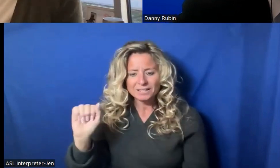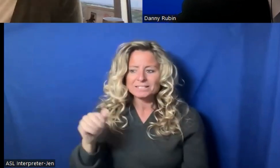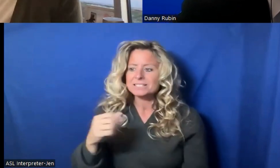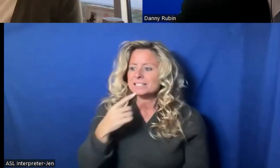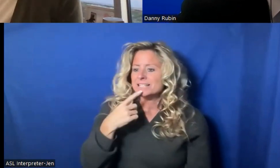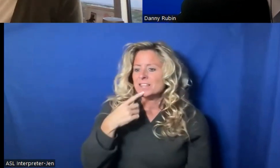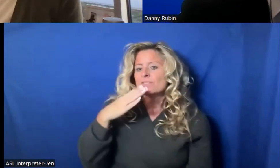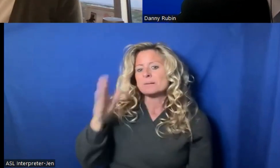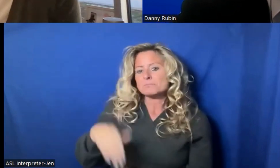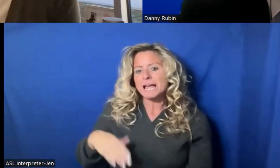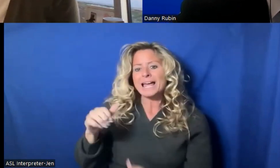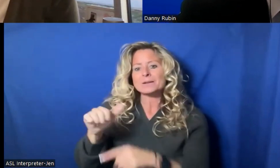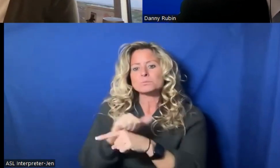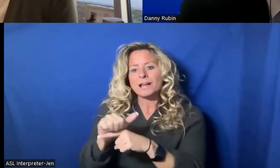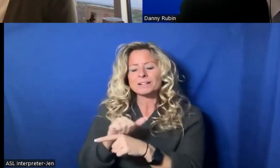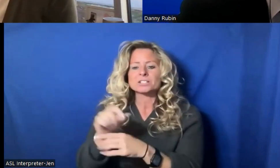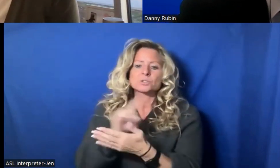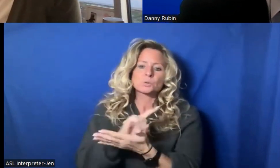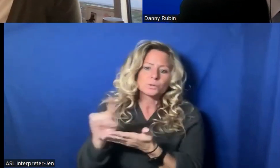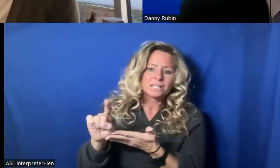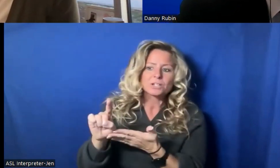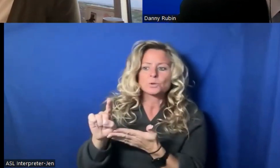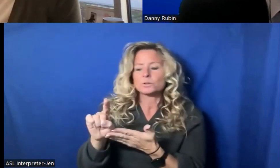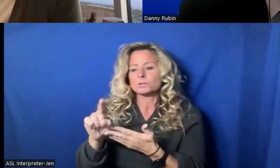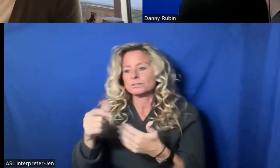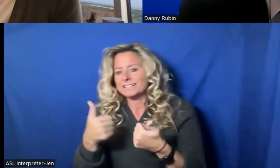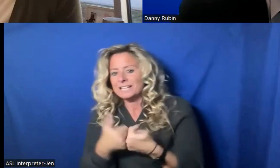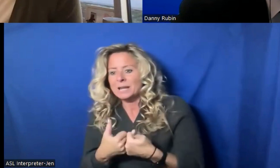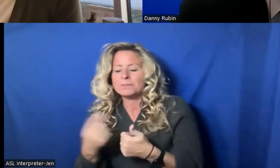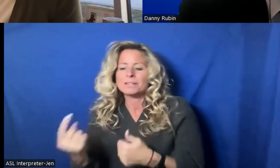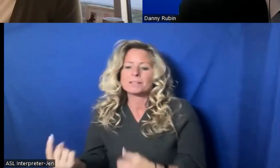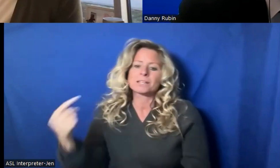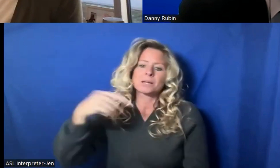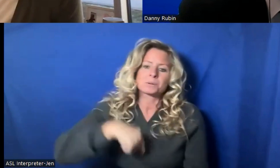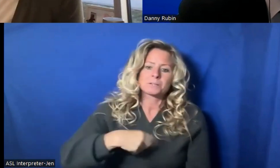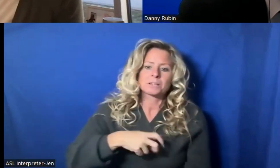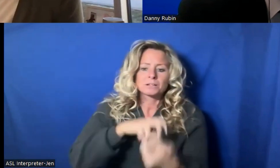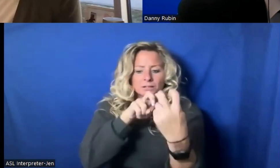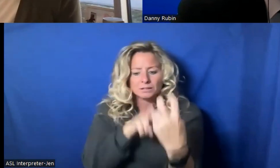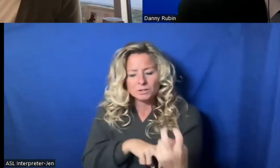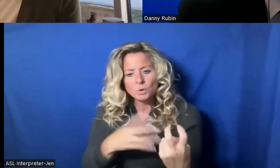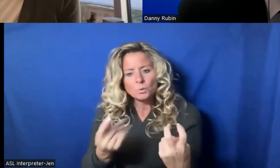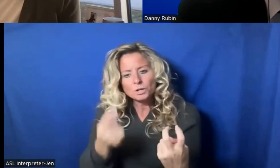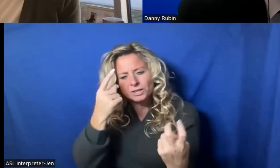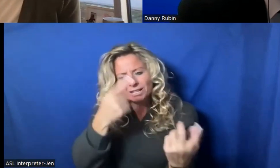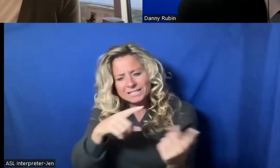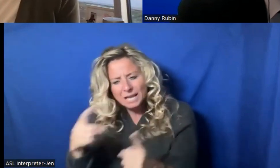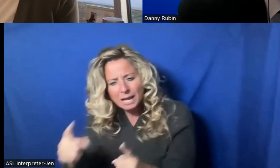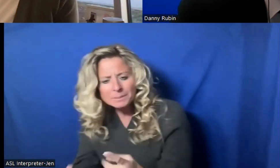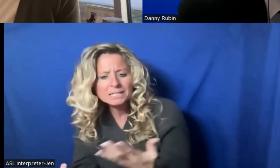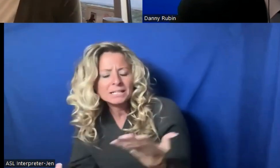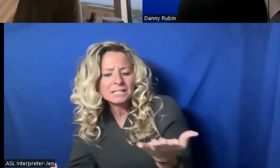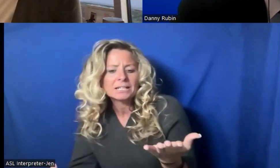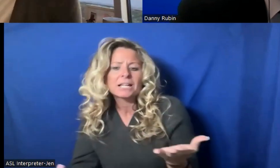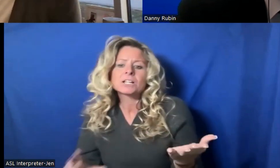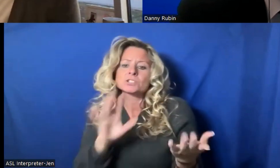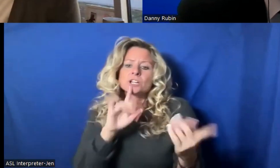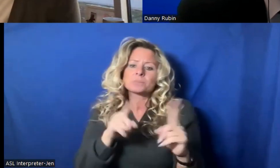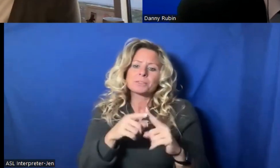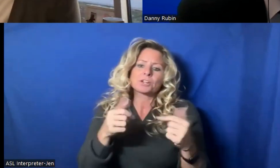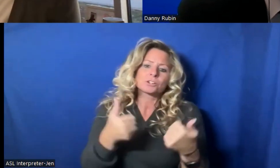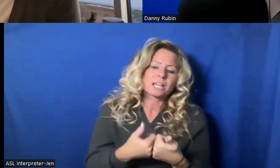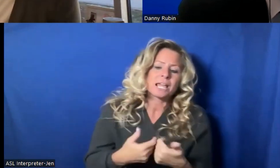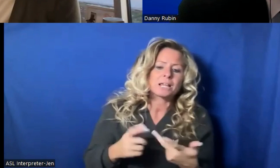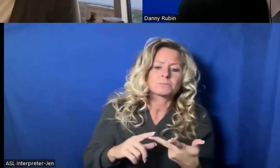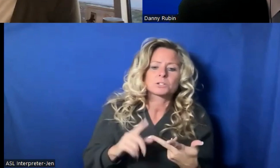bad practice or a bad week or a bad games, they can come in here and say, like, what do you think is going on? And I can talk to them about their game. I can talk to them